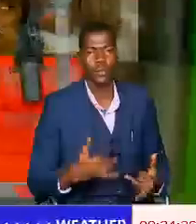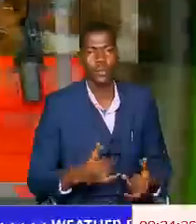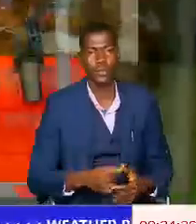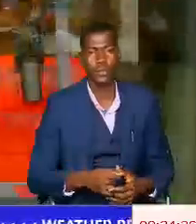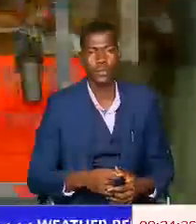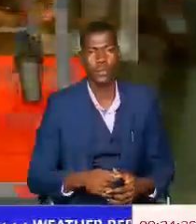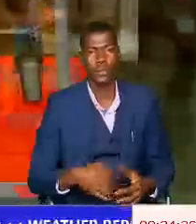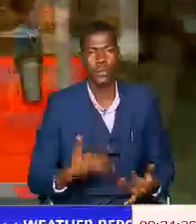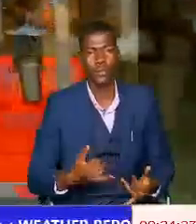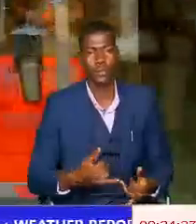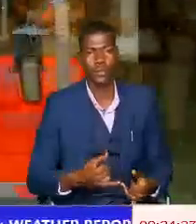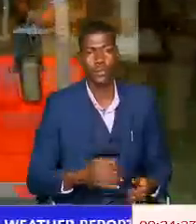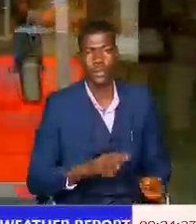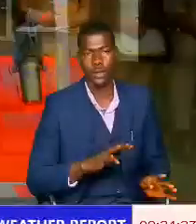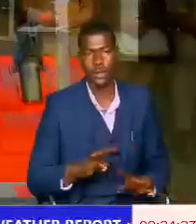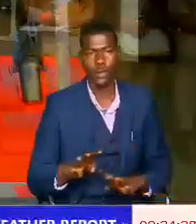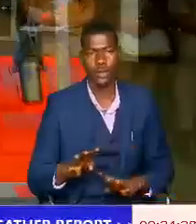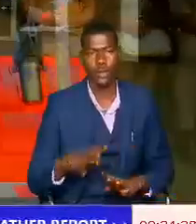Lord.